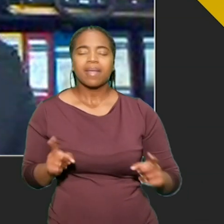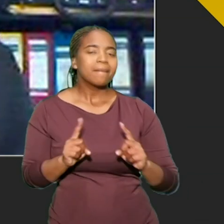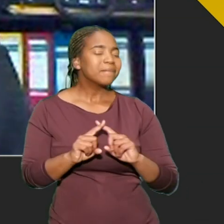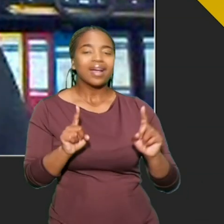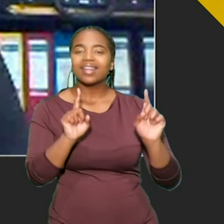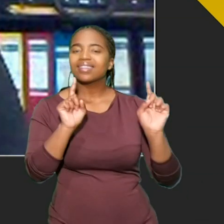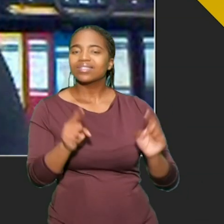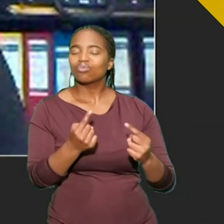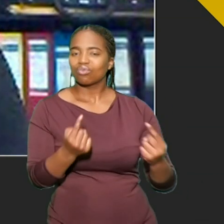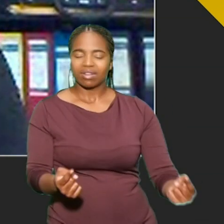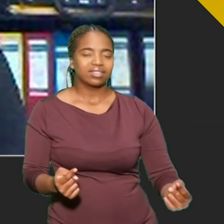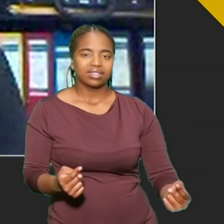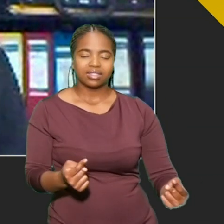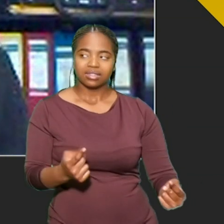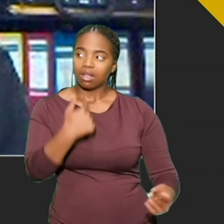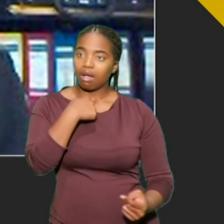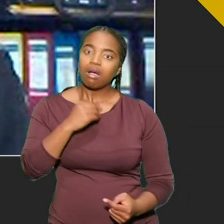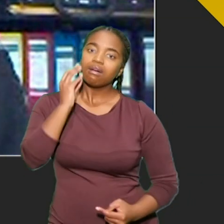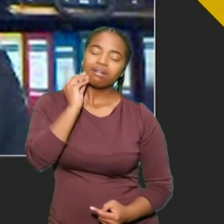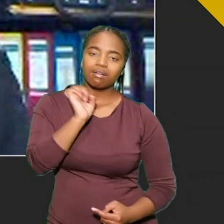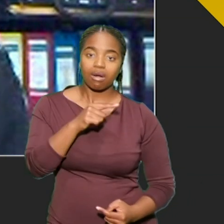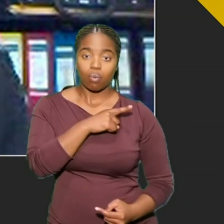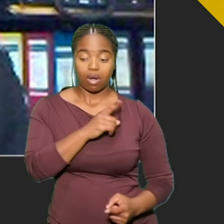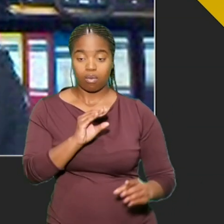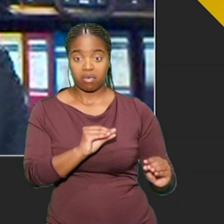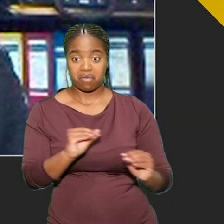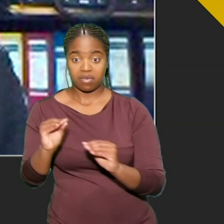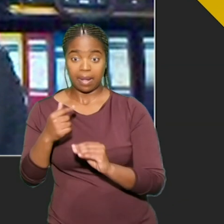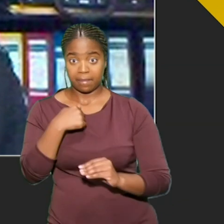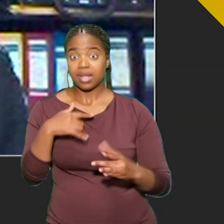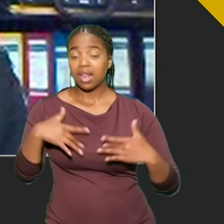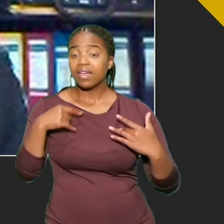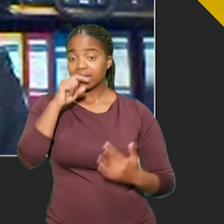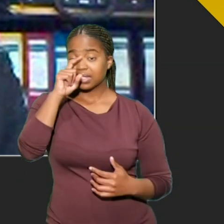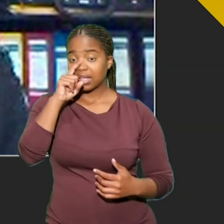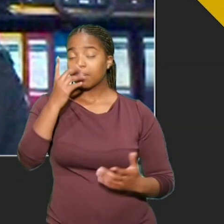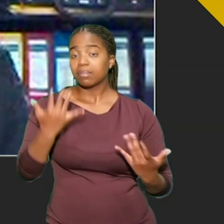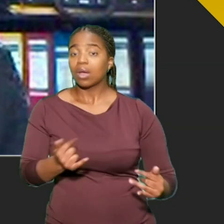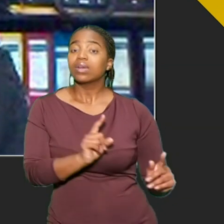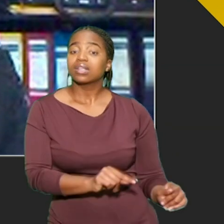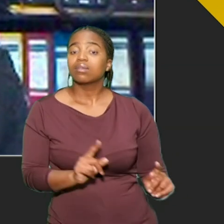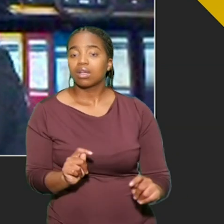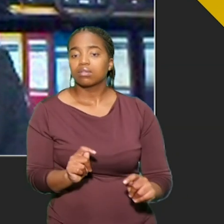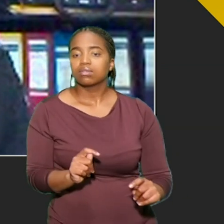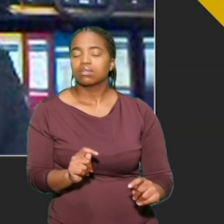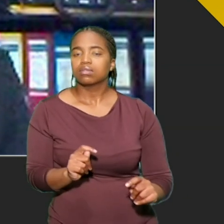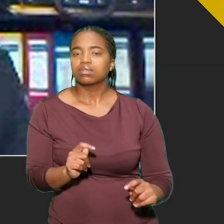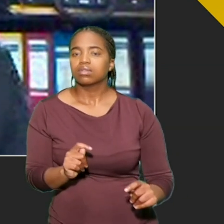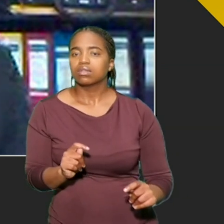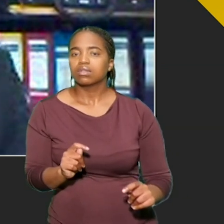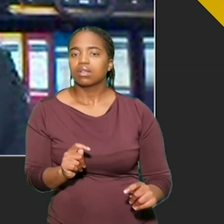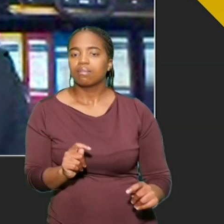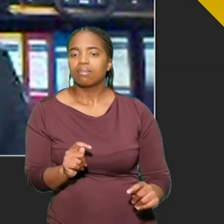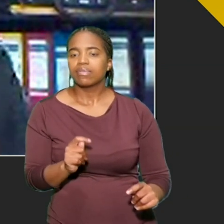we realize because when you move into the suburbs, mina ngihlala suburbs njengamanje in Cape Town. I don't